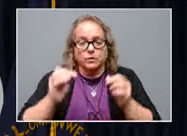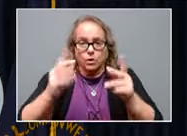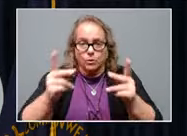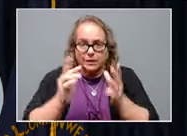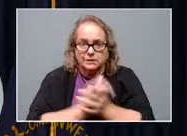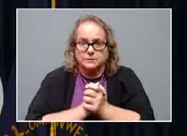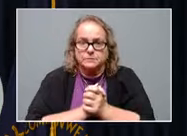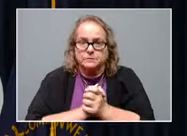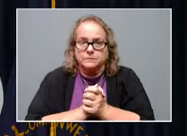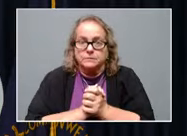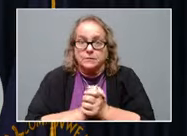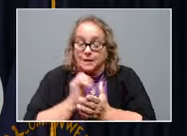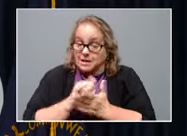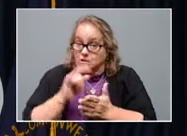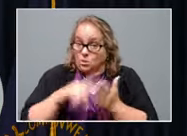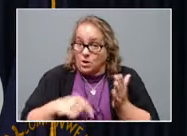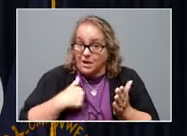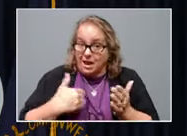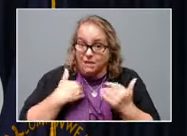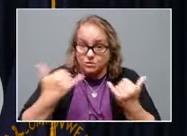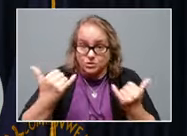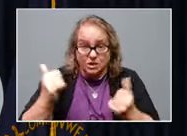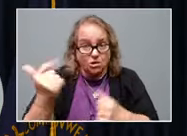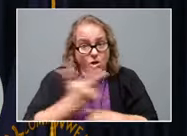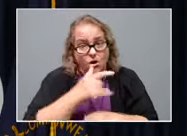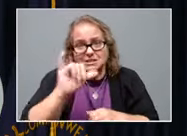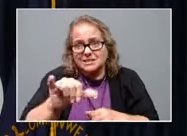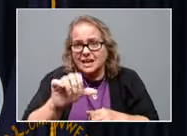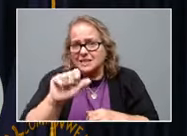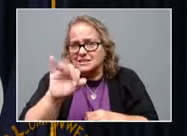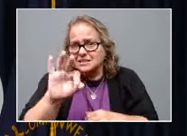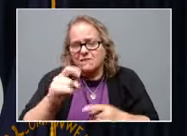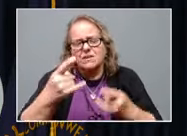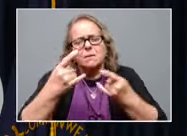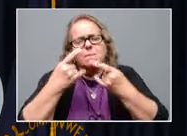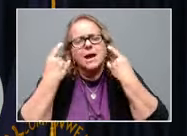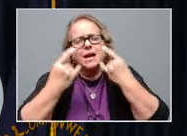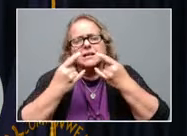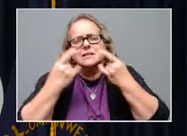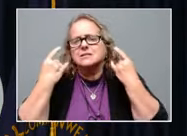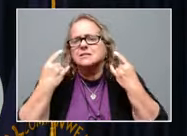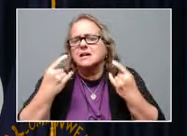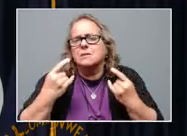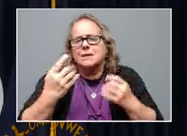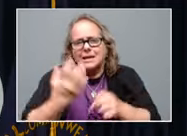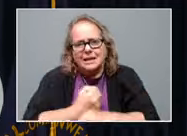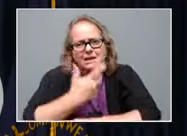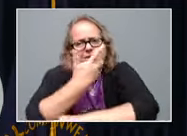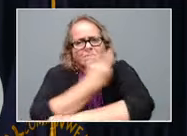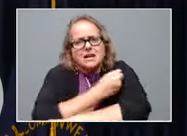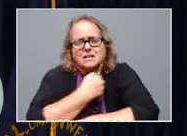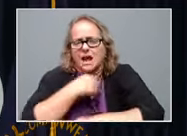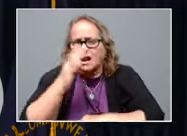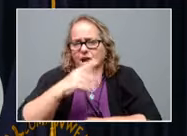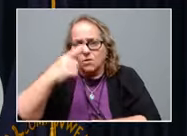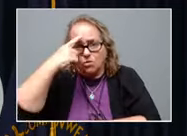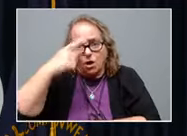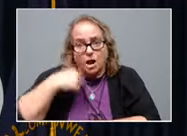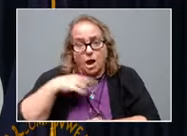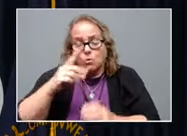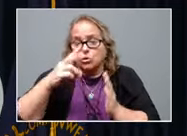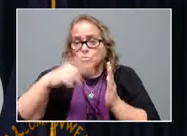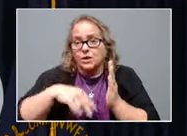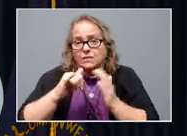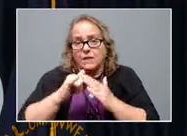got for today. Everybody out there, stay safe, mask up, get vaccinated. I never thought I would read that many names